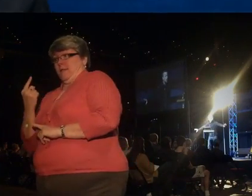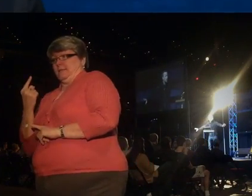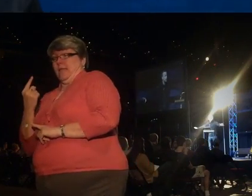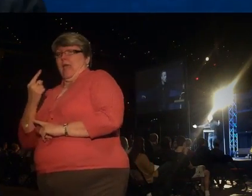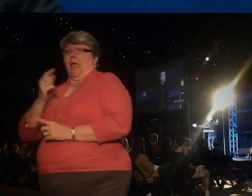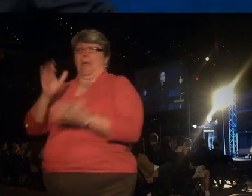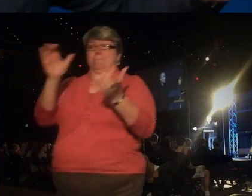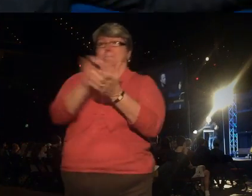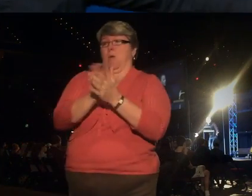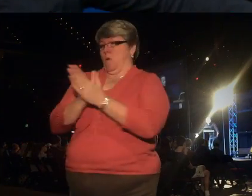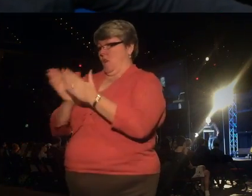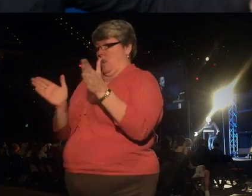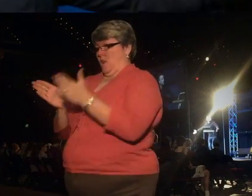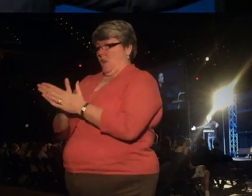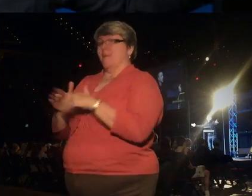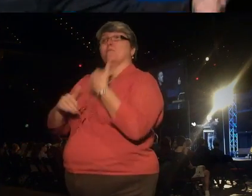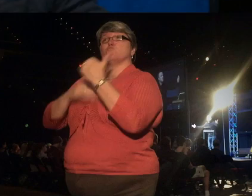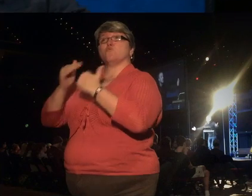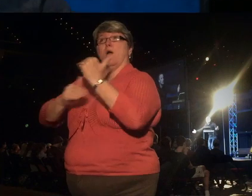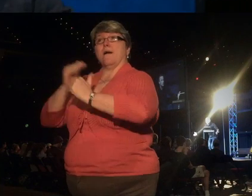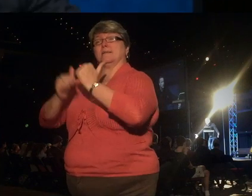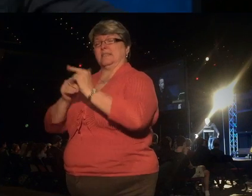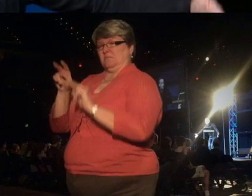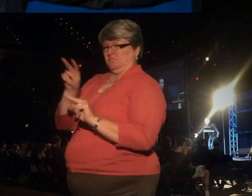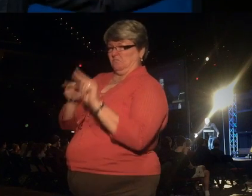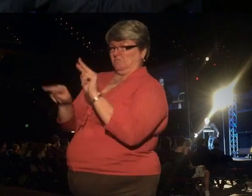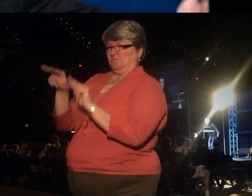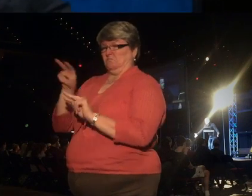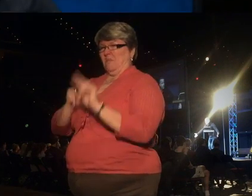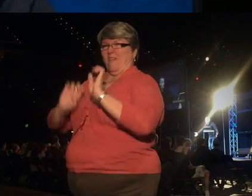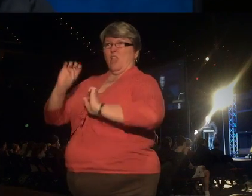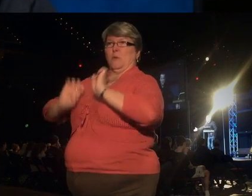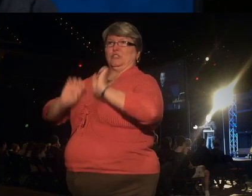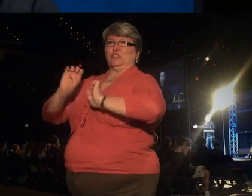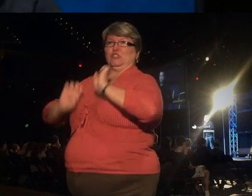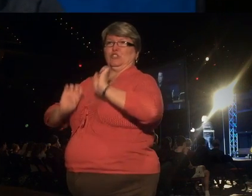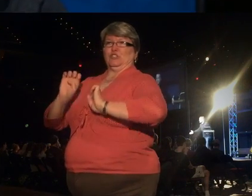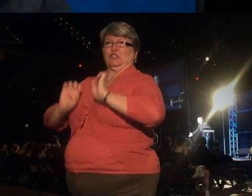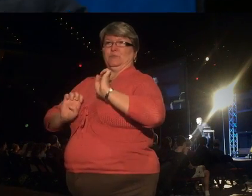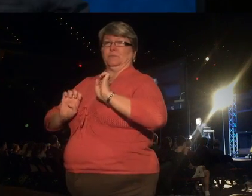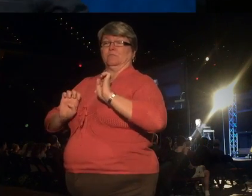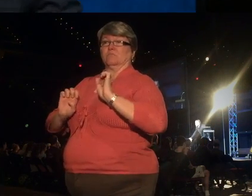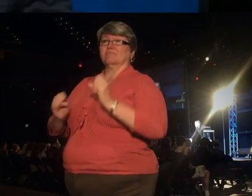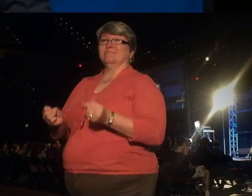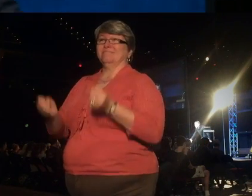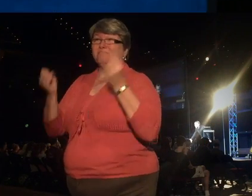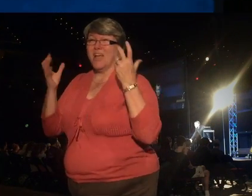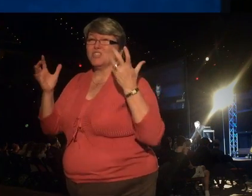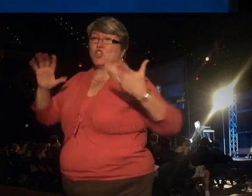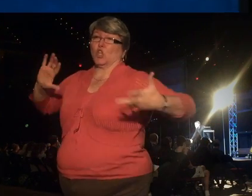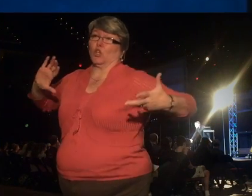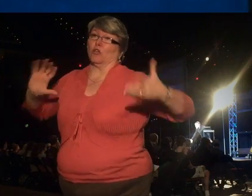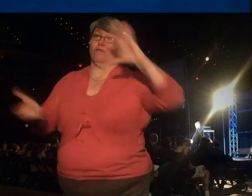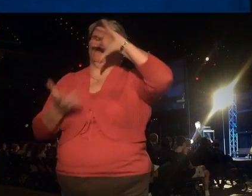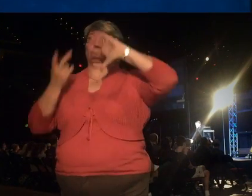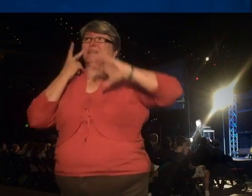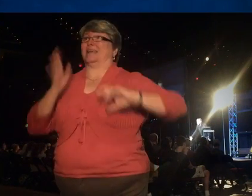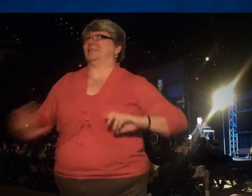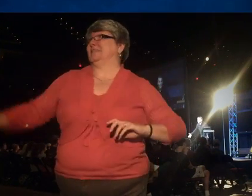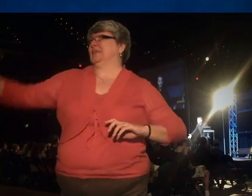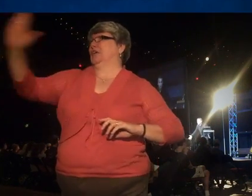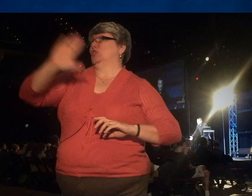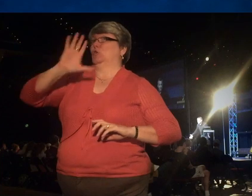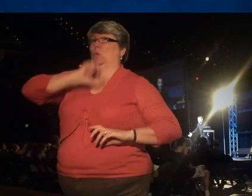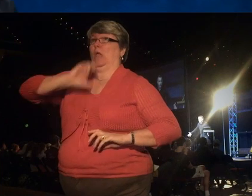singleness and marriage, there's a process of evaluation. Now, much of the confusion I see in